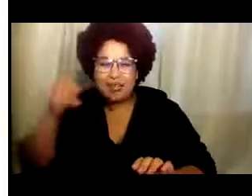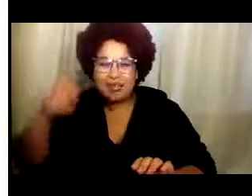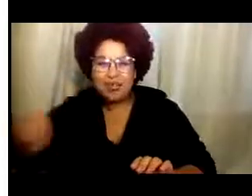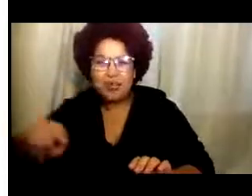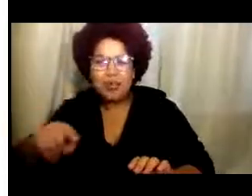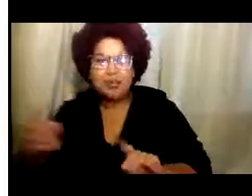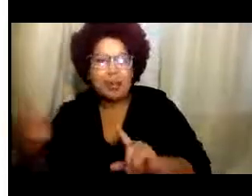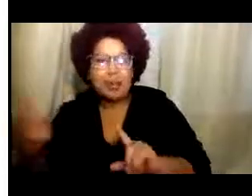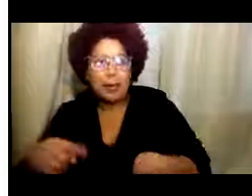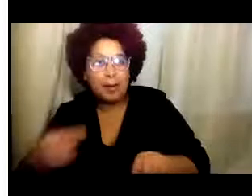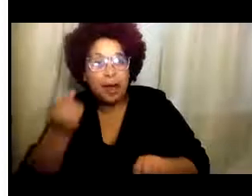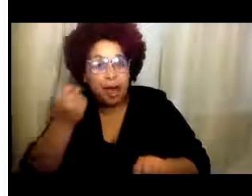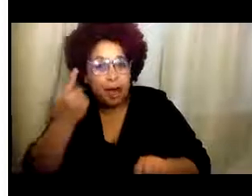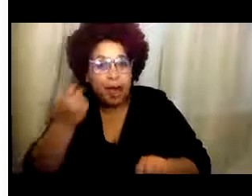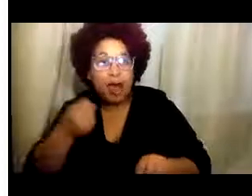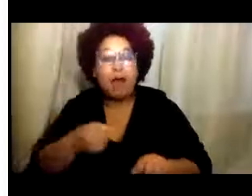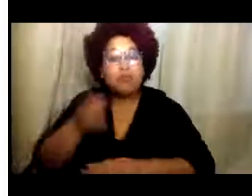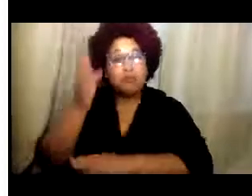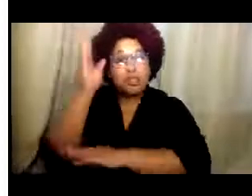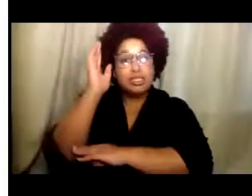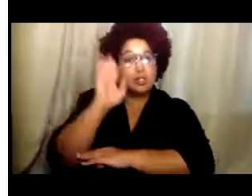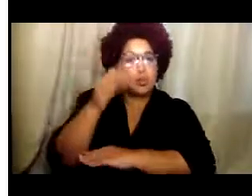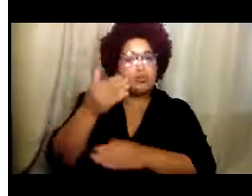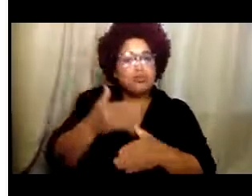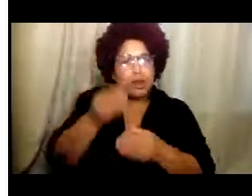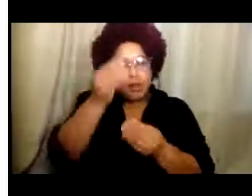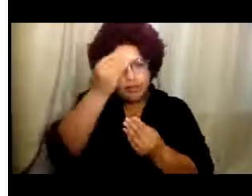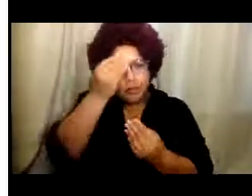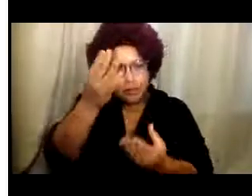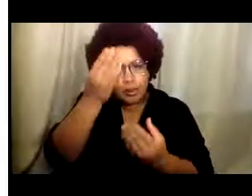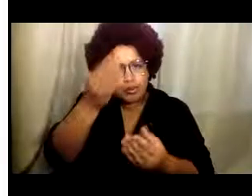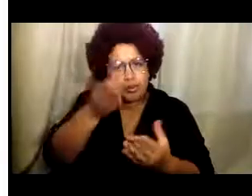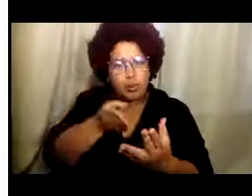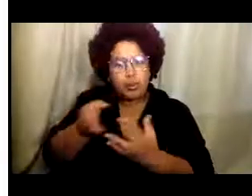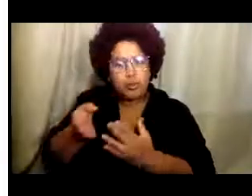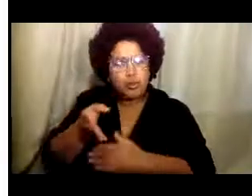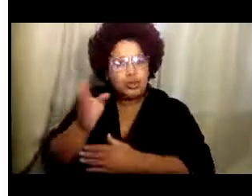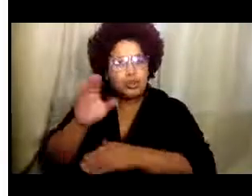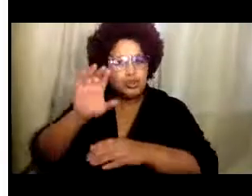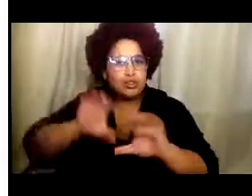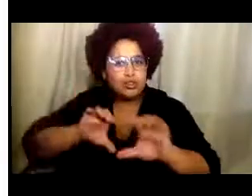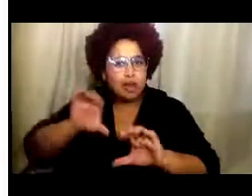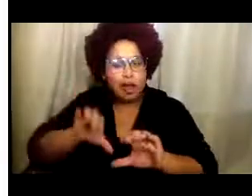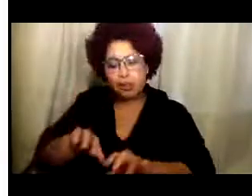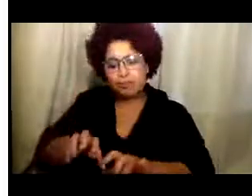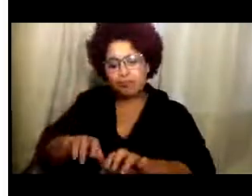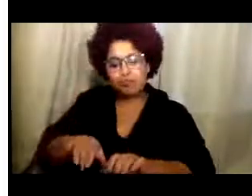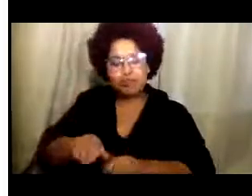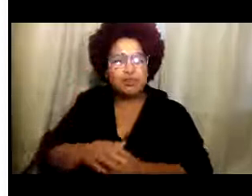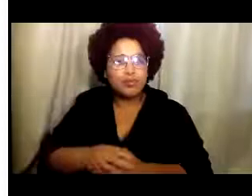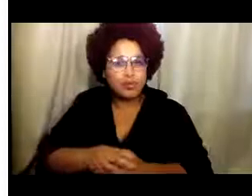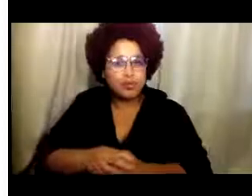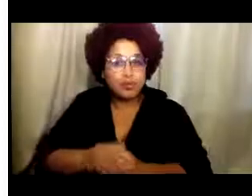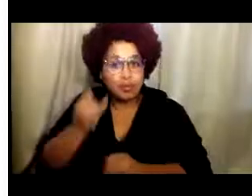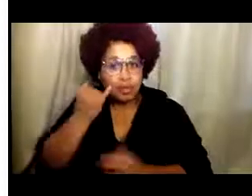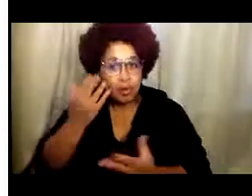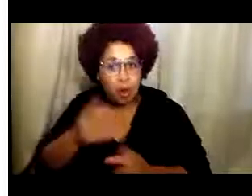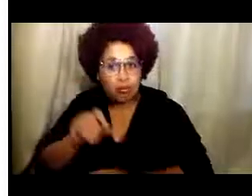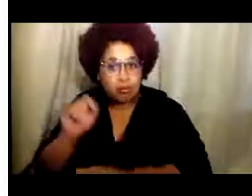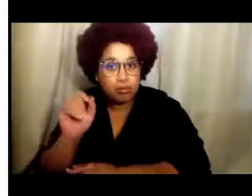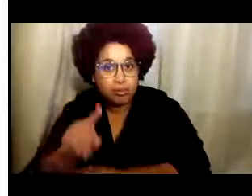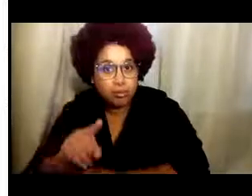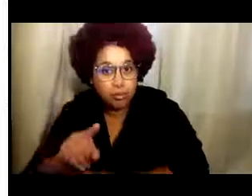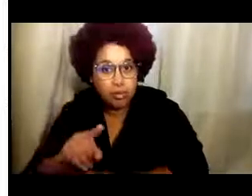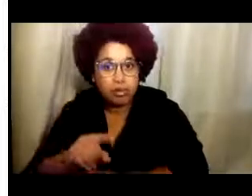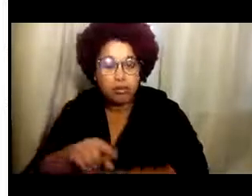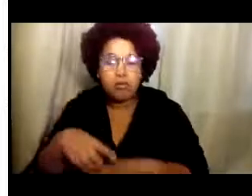However, presenters will be sharing some information through the chat during the webinar. If you would like to ask a question